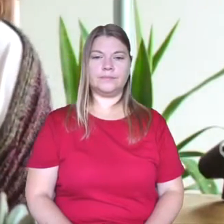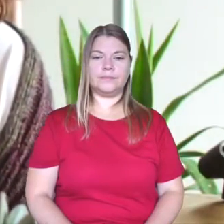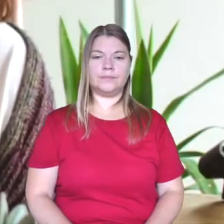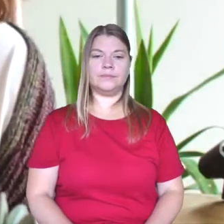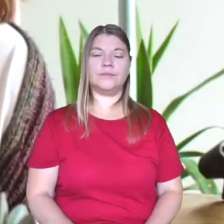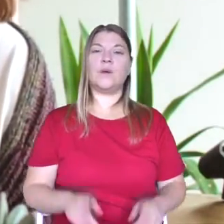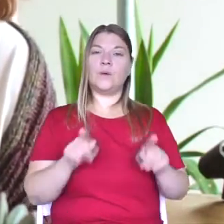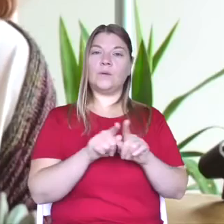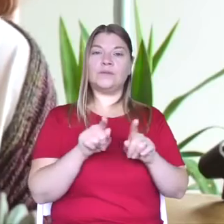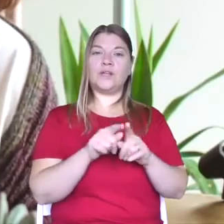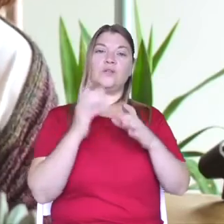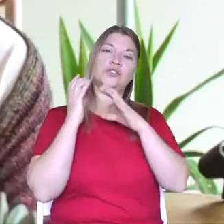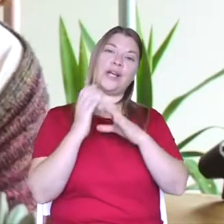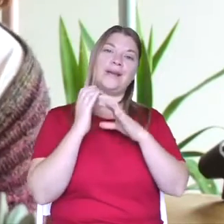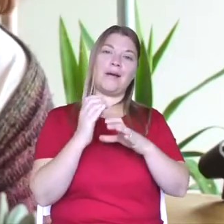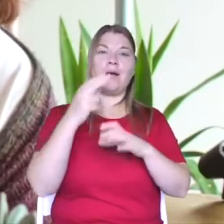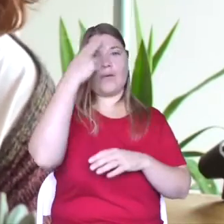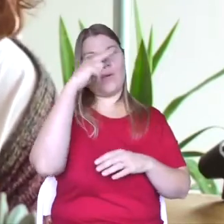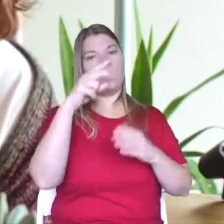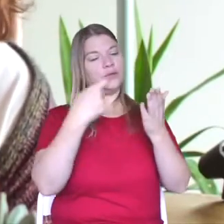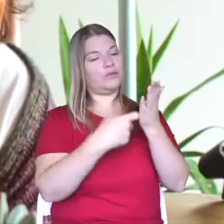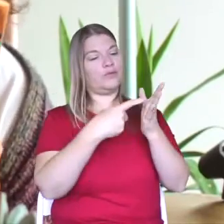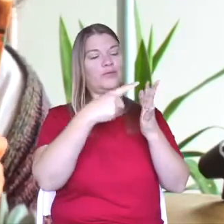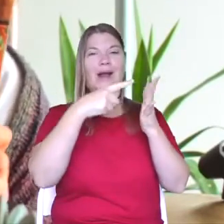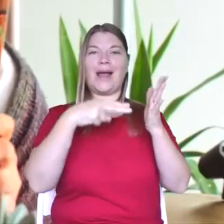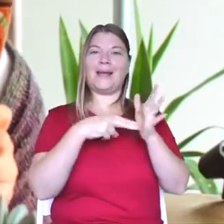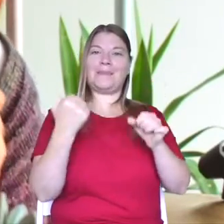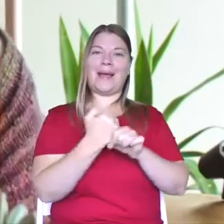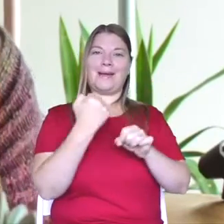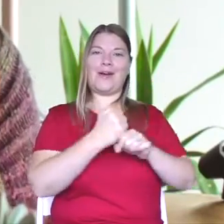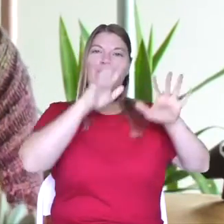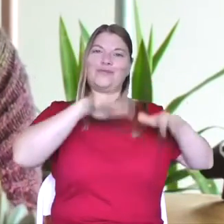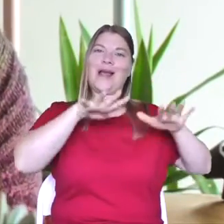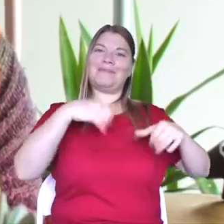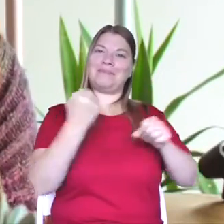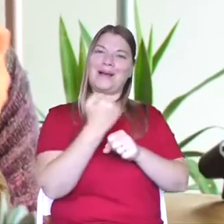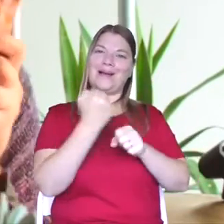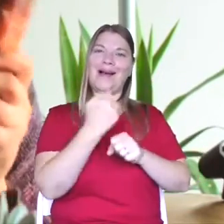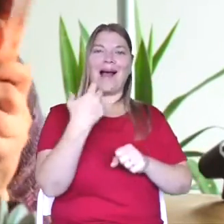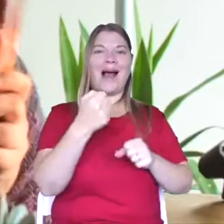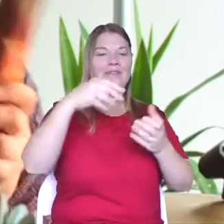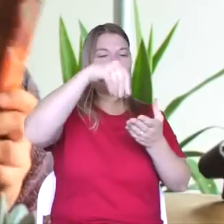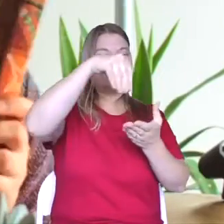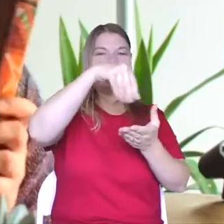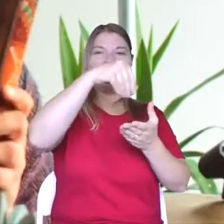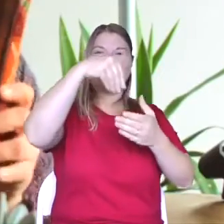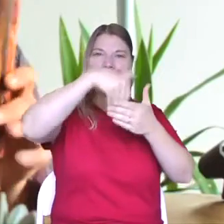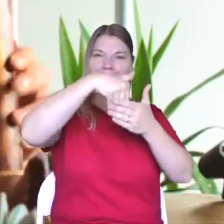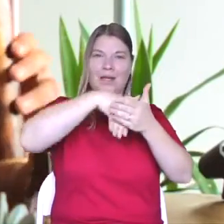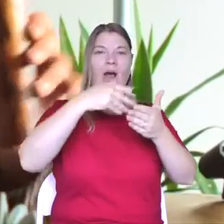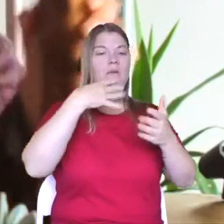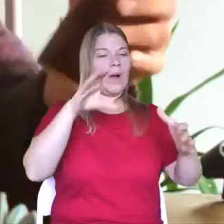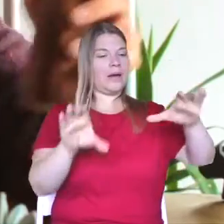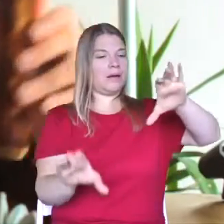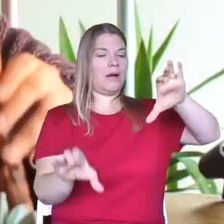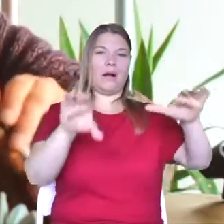I have some shakers, or rainmakers here, wooden cylinders that have lots of little beads inside them that make a falling rain-like sound when I turn